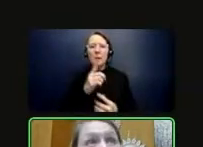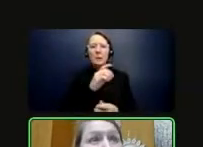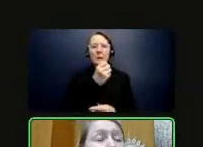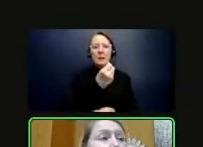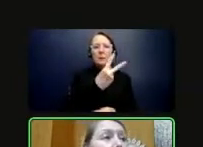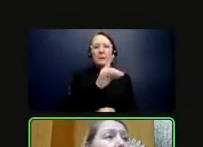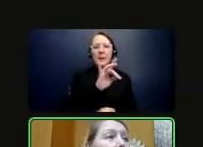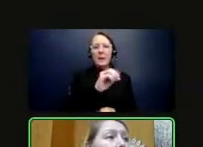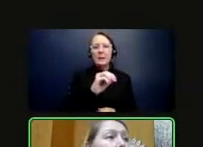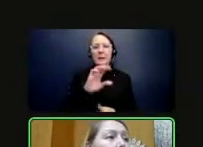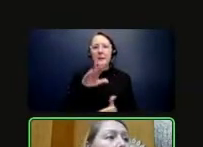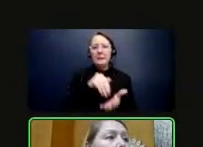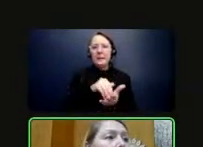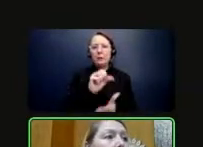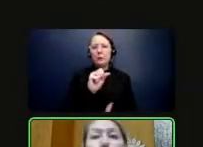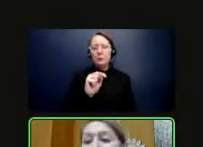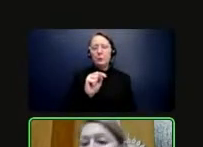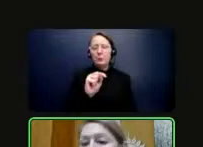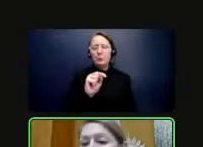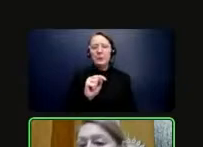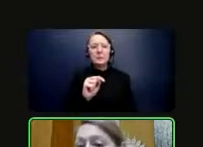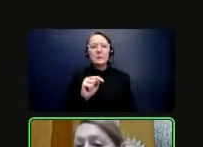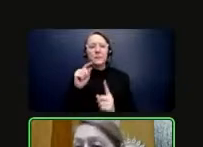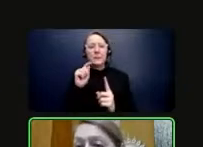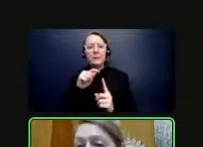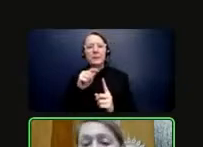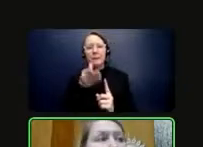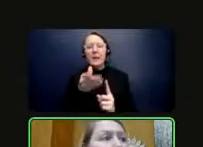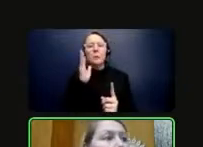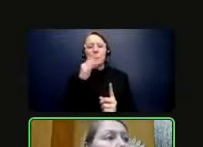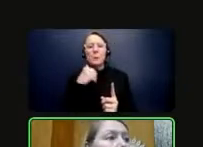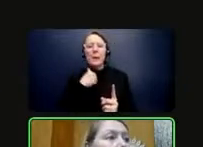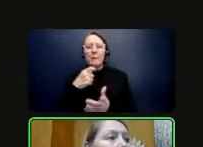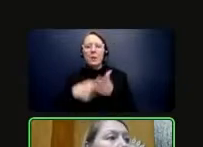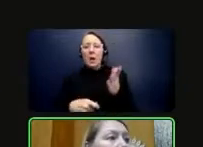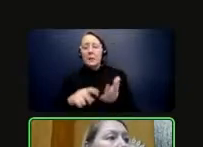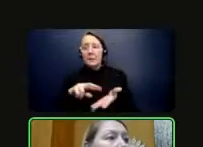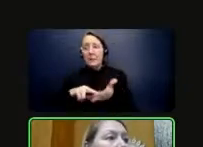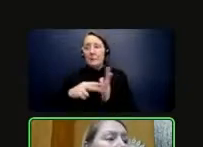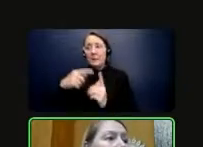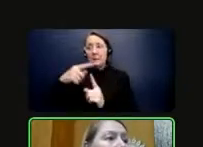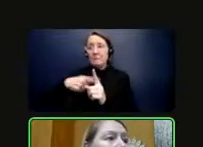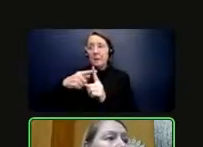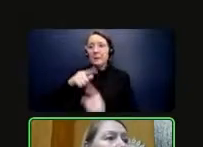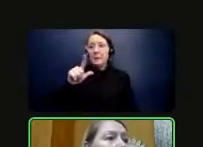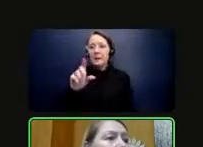Street. There we would have a cost in a monthly lease,